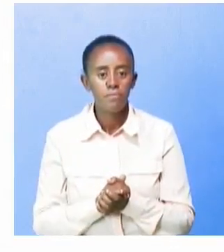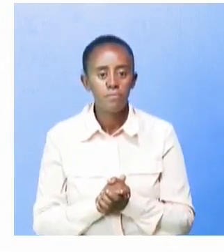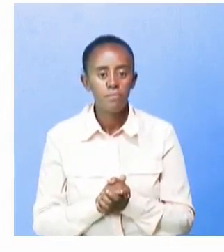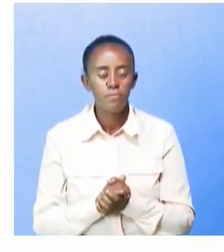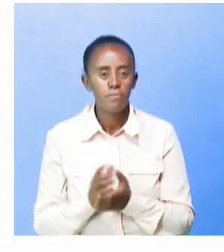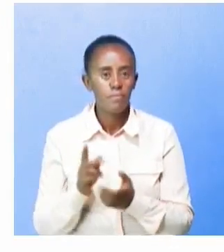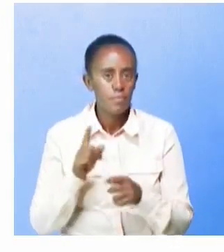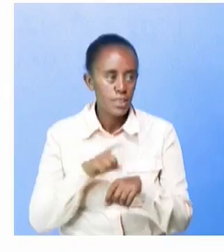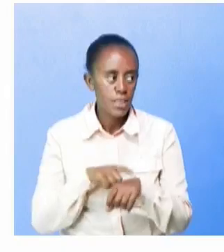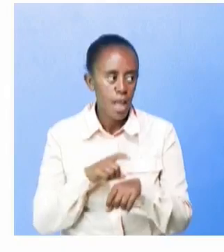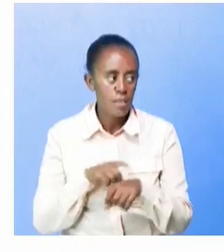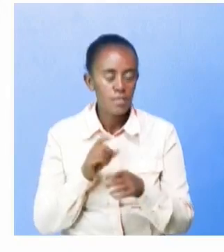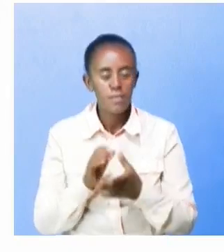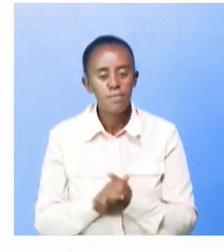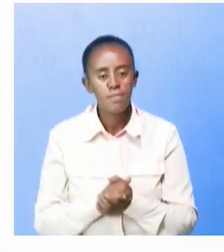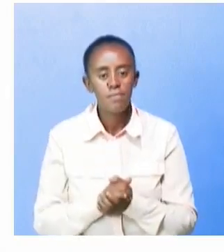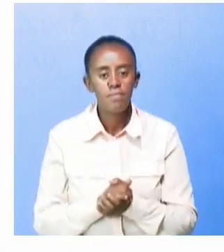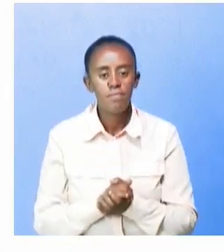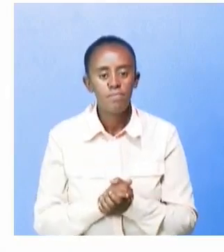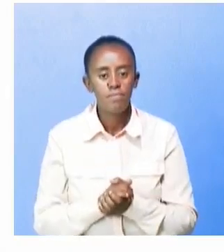tense.